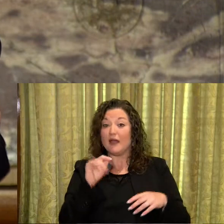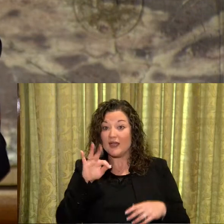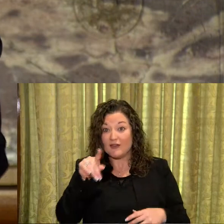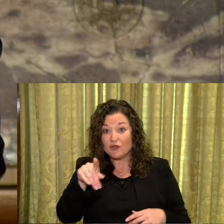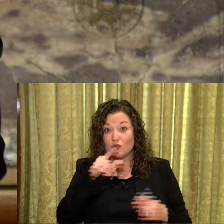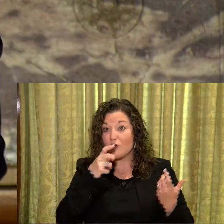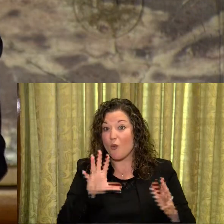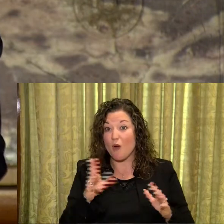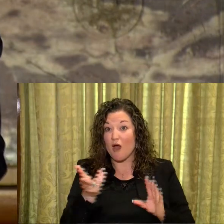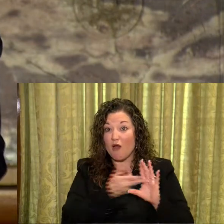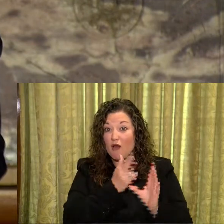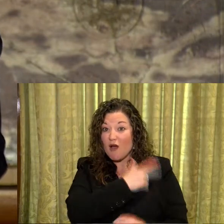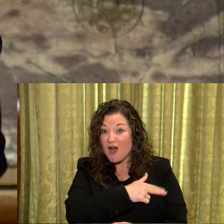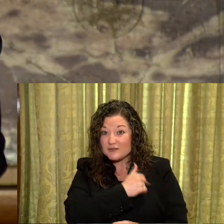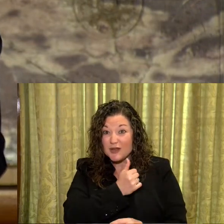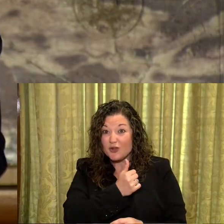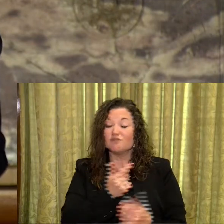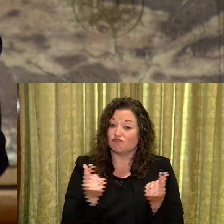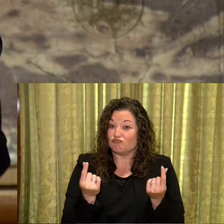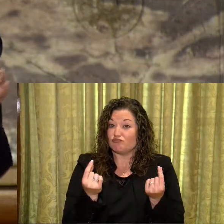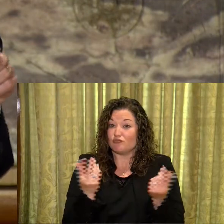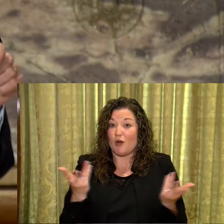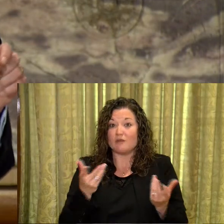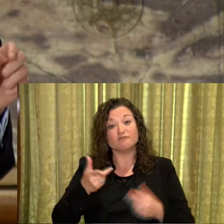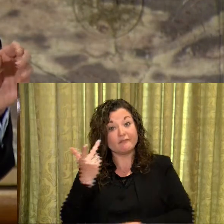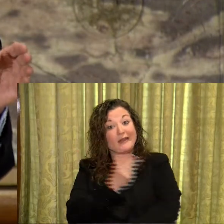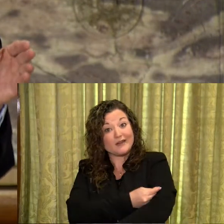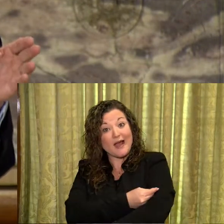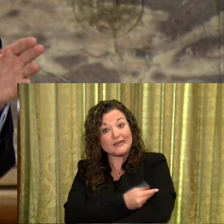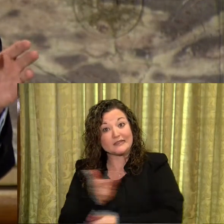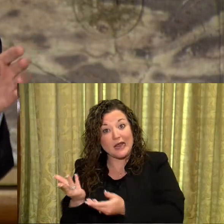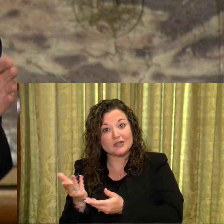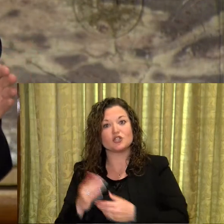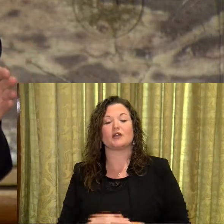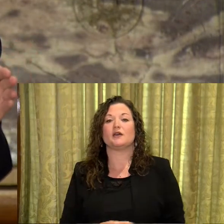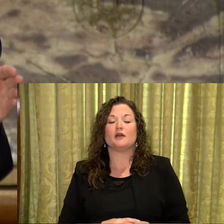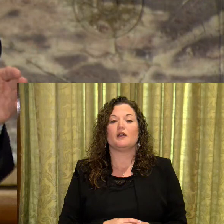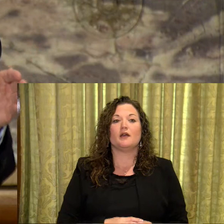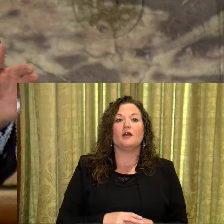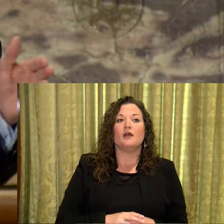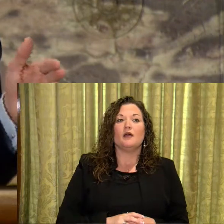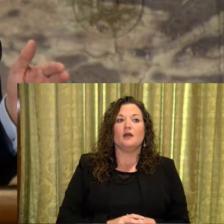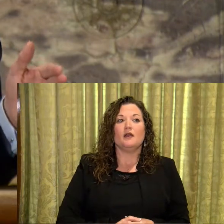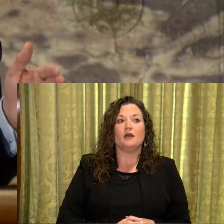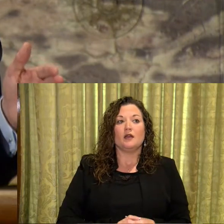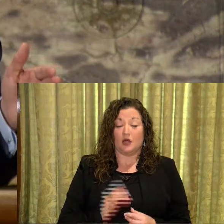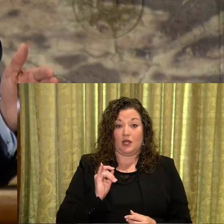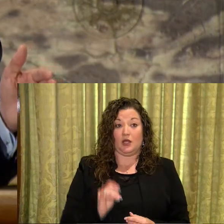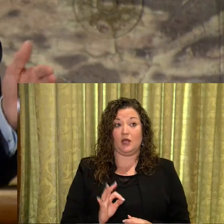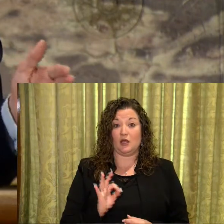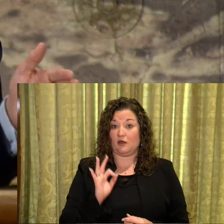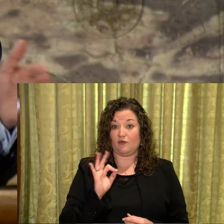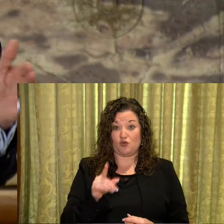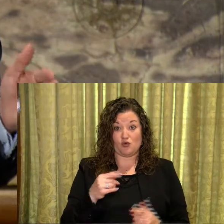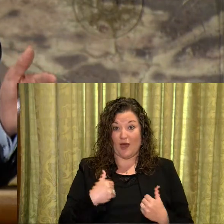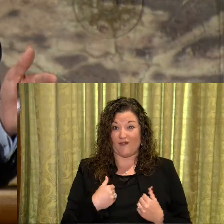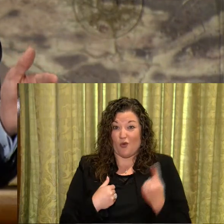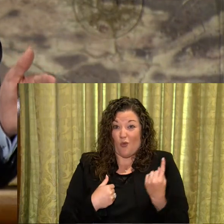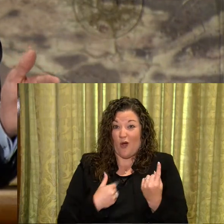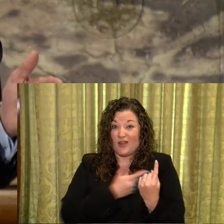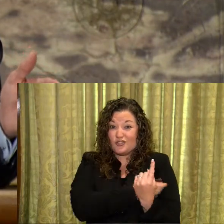the hospital, get vaccinated. Now, in terms of if you only have one shot